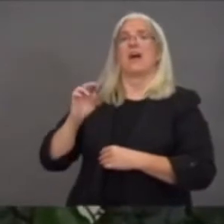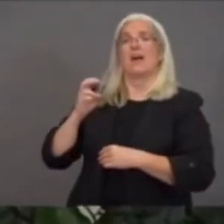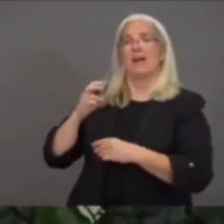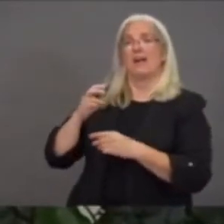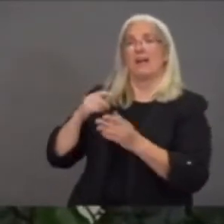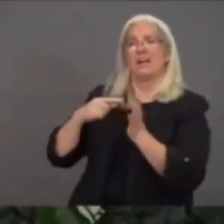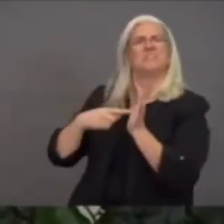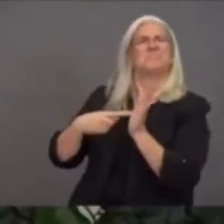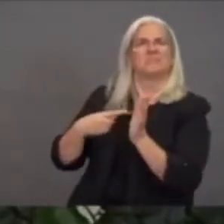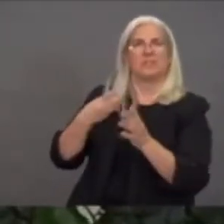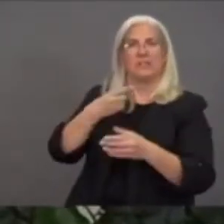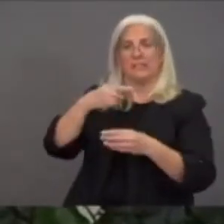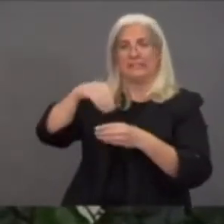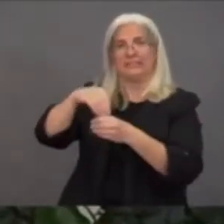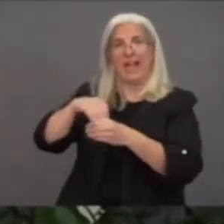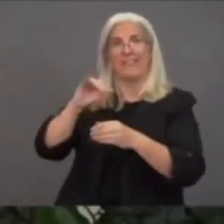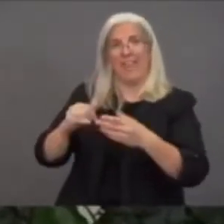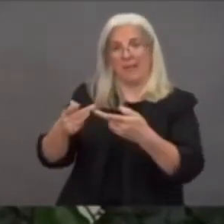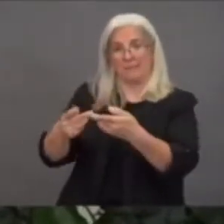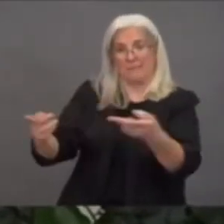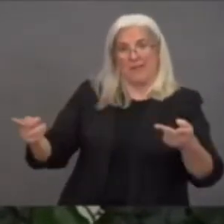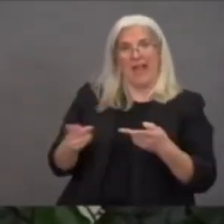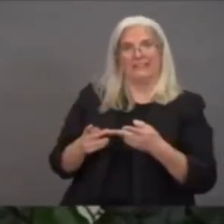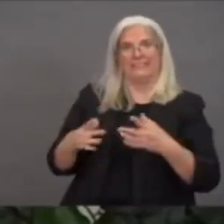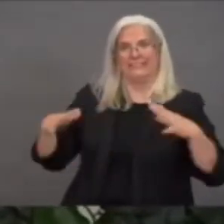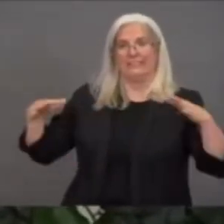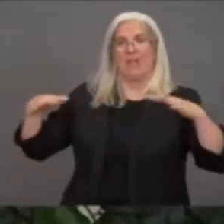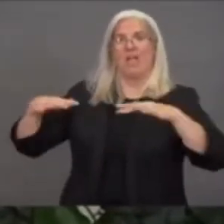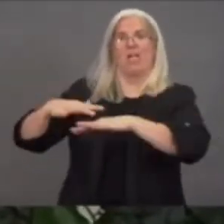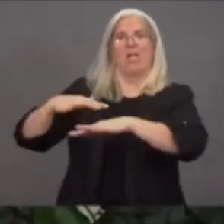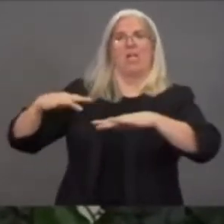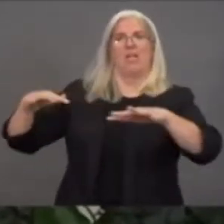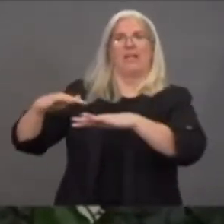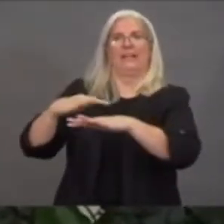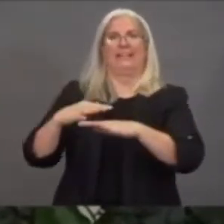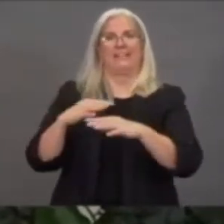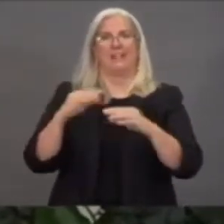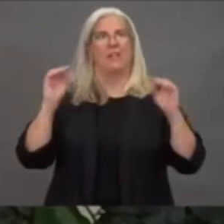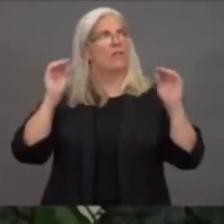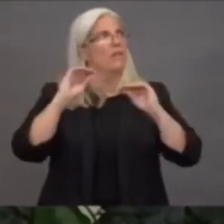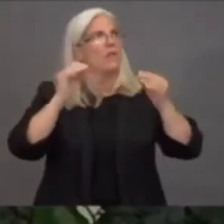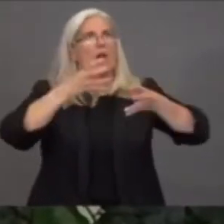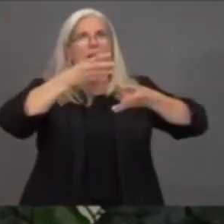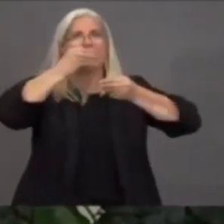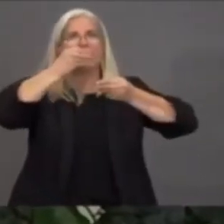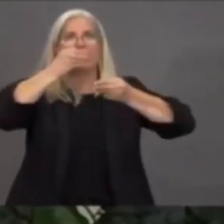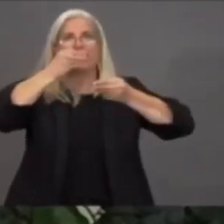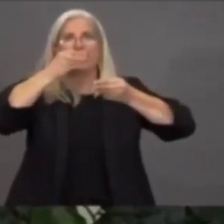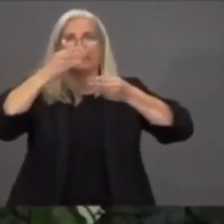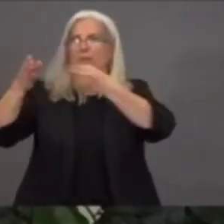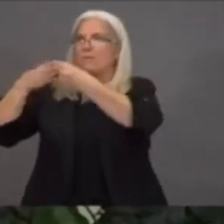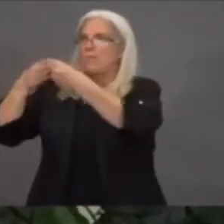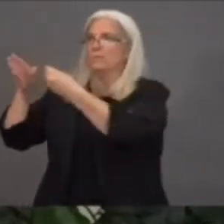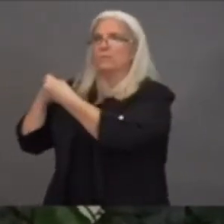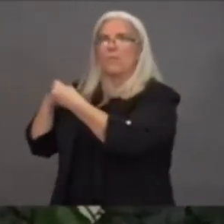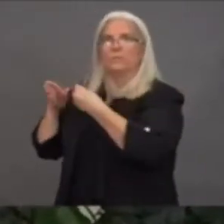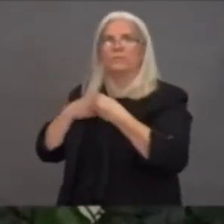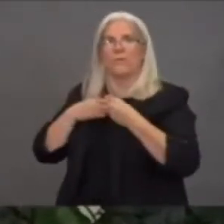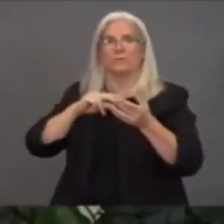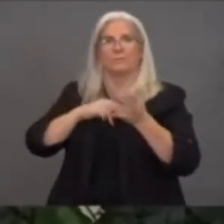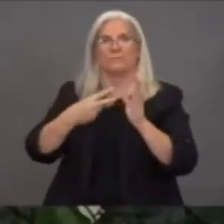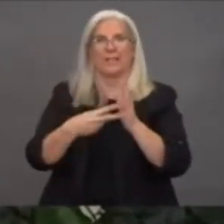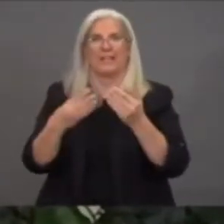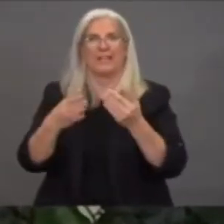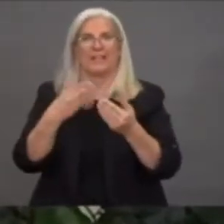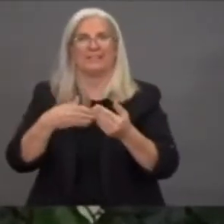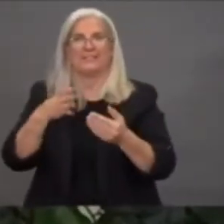which is a risky place to be. If there's no ventilation, then what happens is the virus just keeps building up inside in